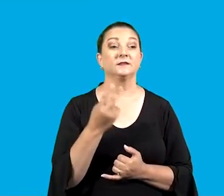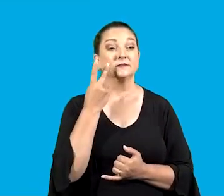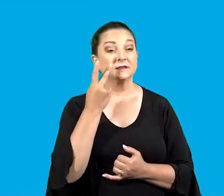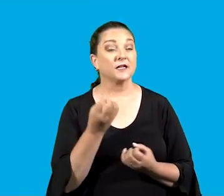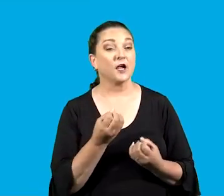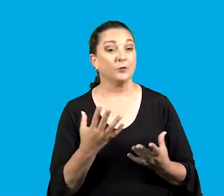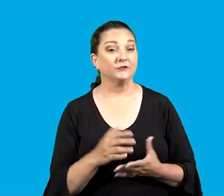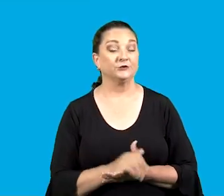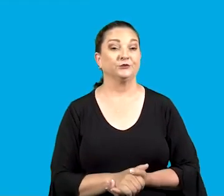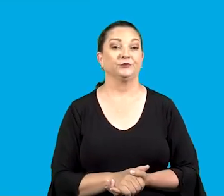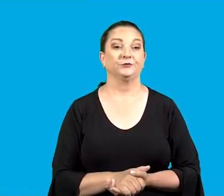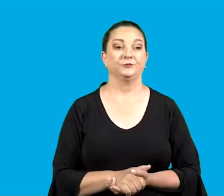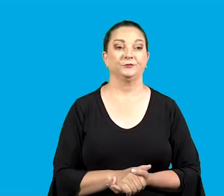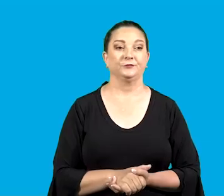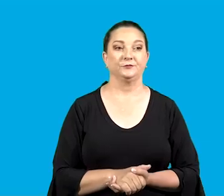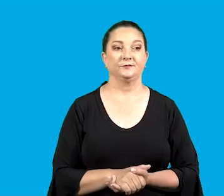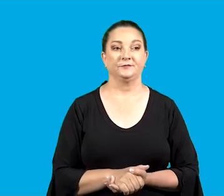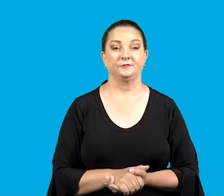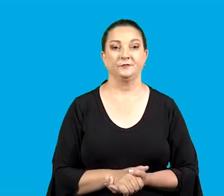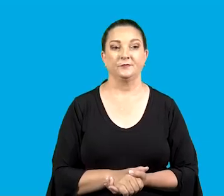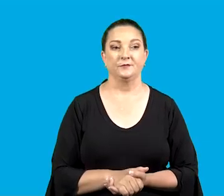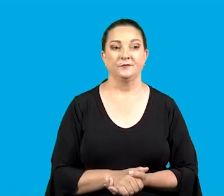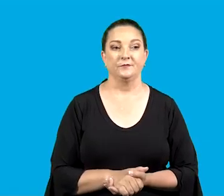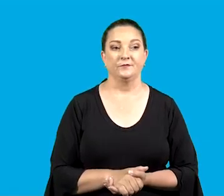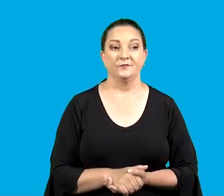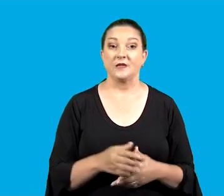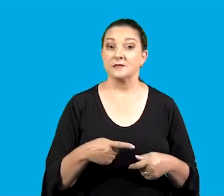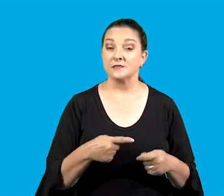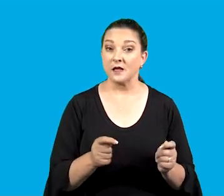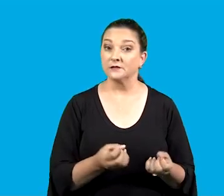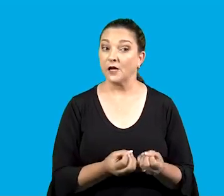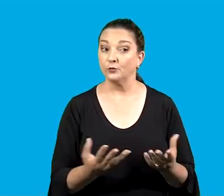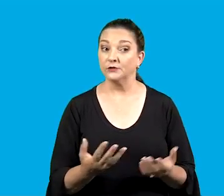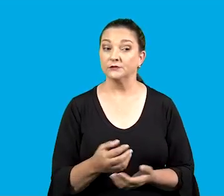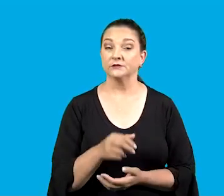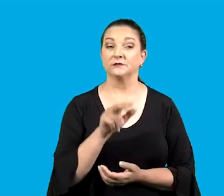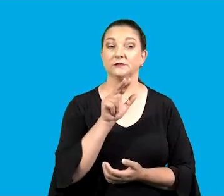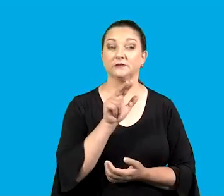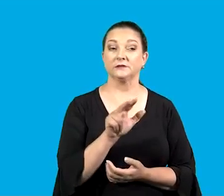say the amount in May is the credit sales